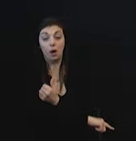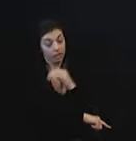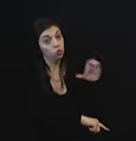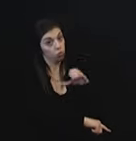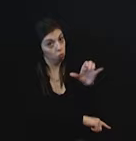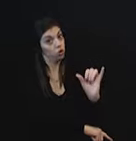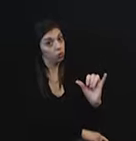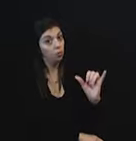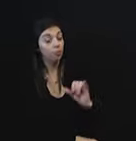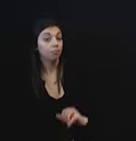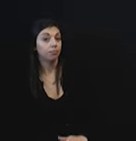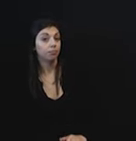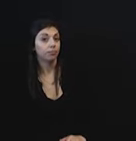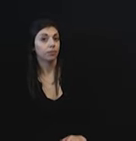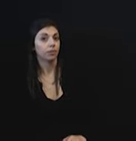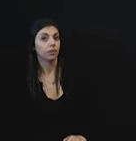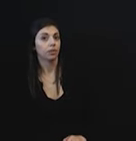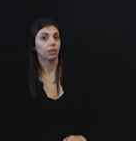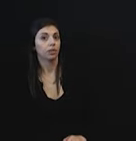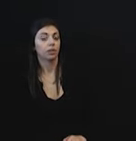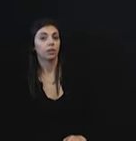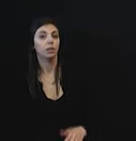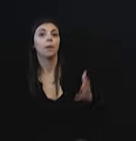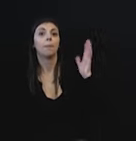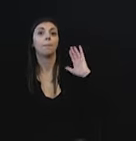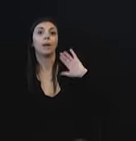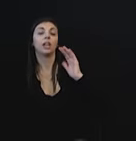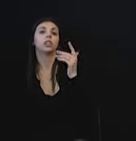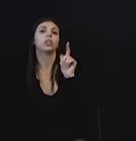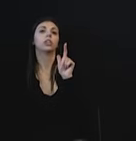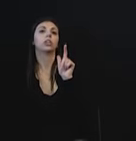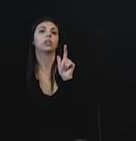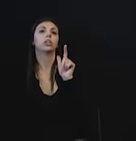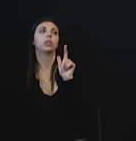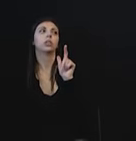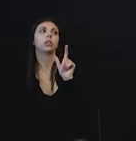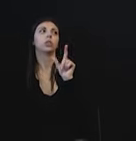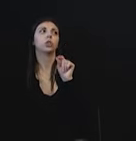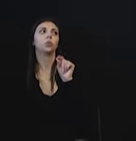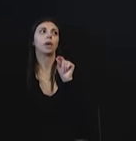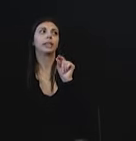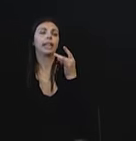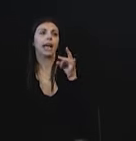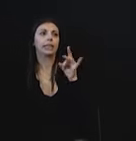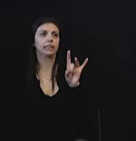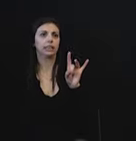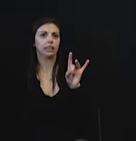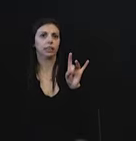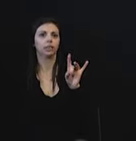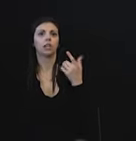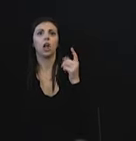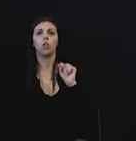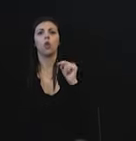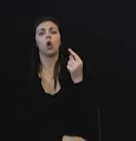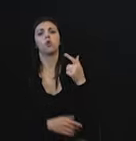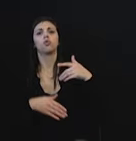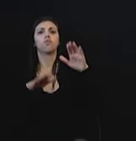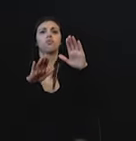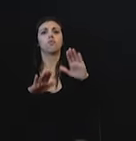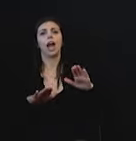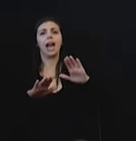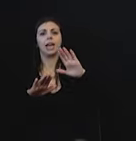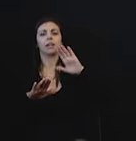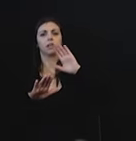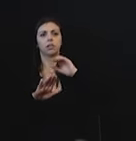well. Matthew 28:18, the Great Commission. You may have heard this before, where Jesus says, "Go